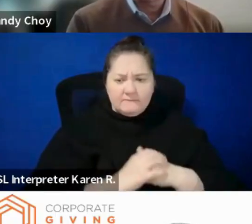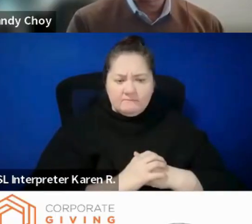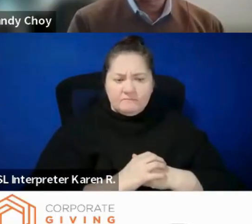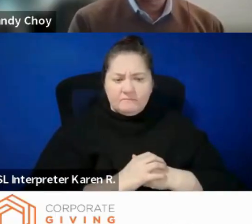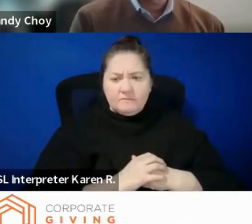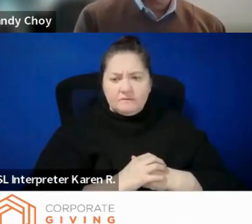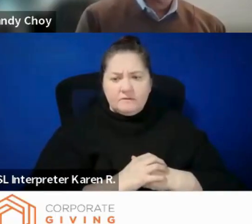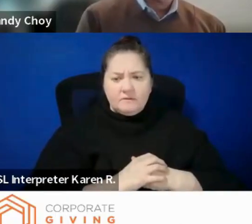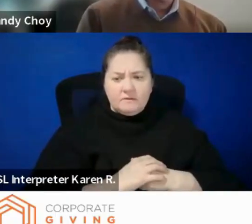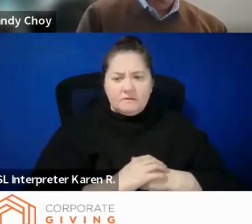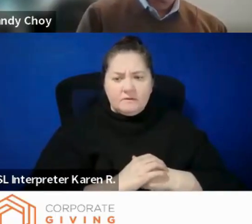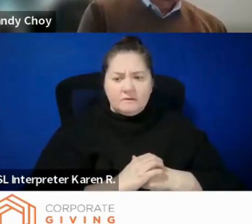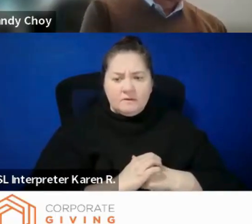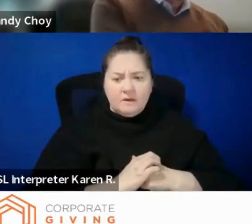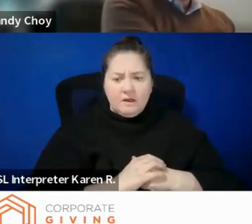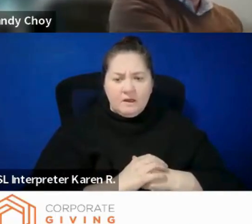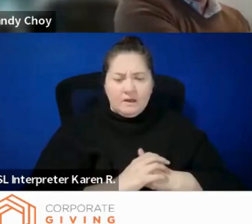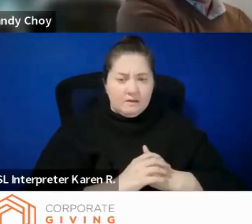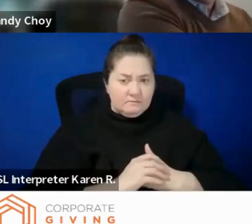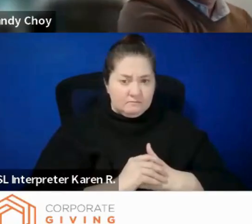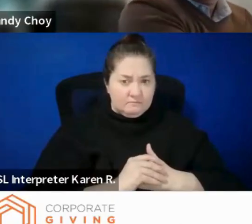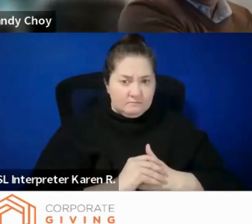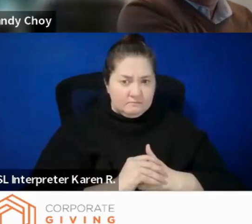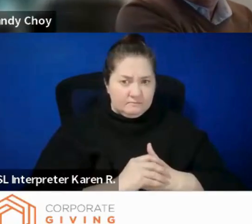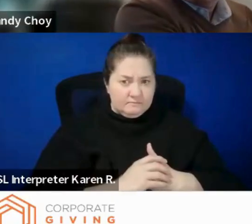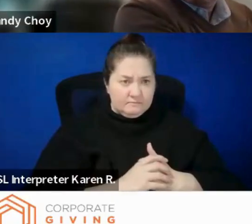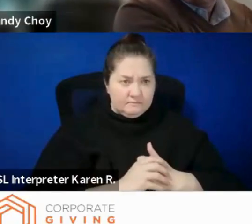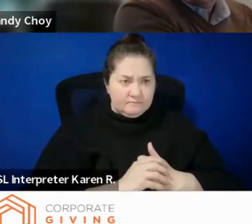to read it to the panelists.